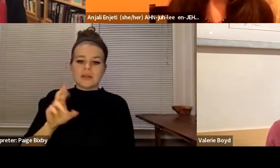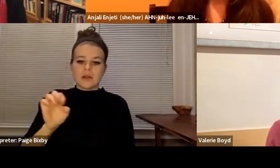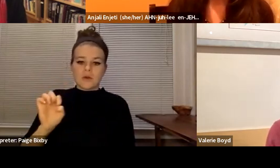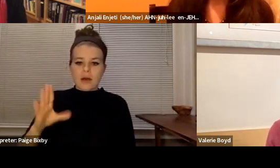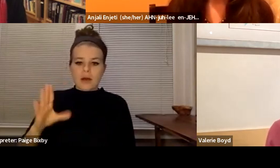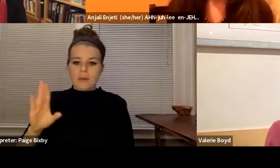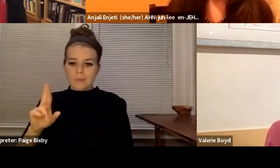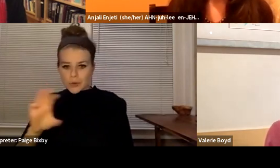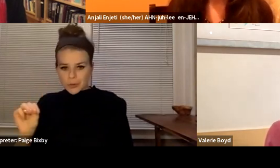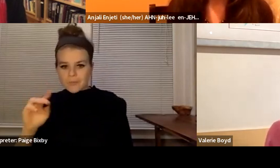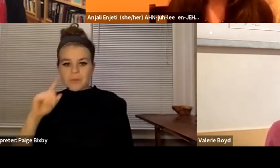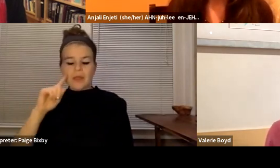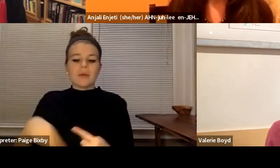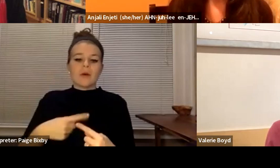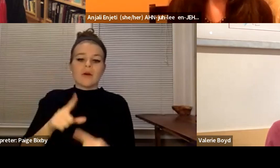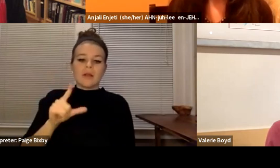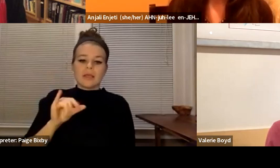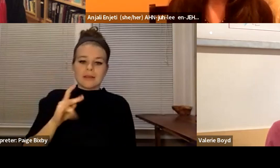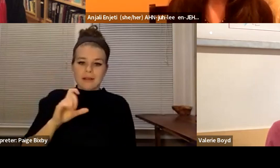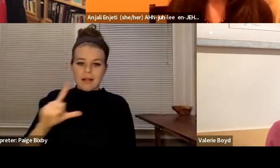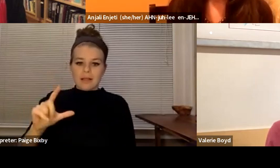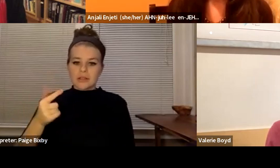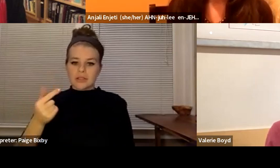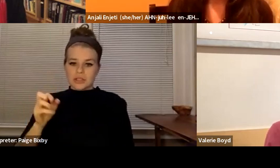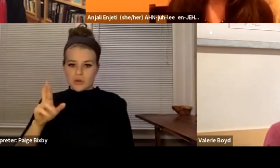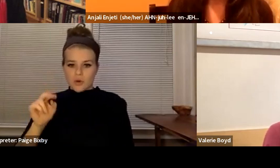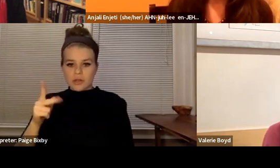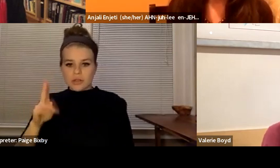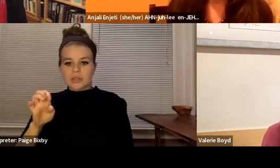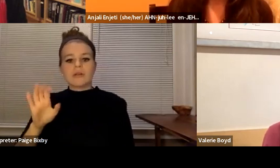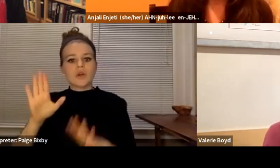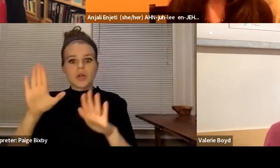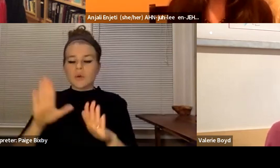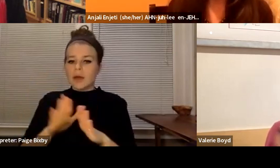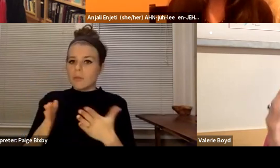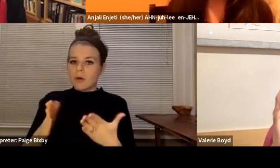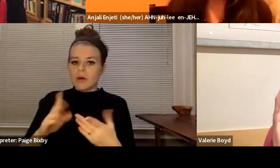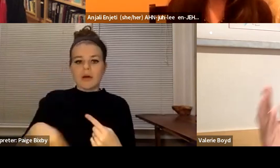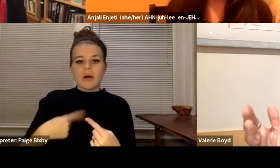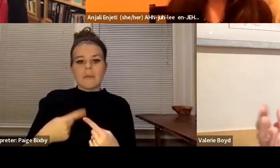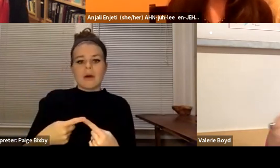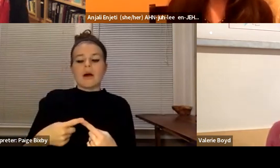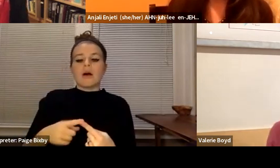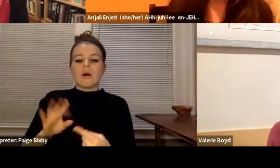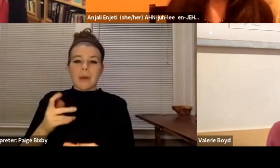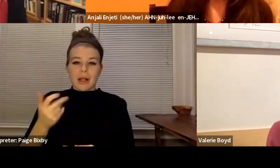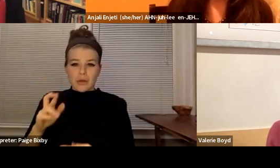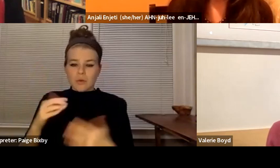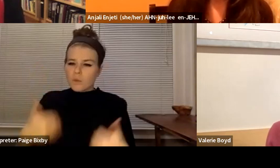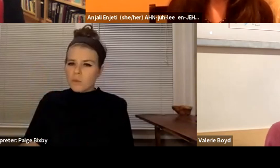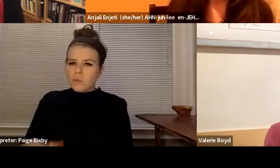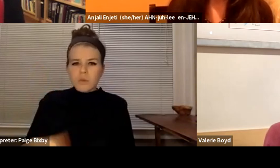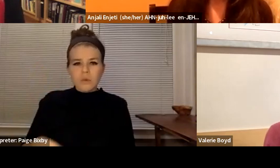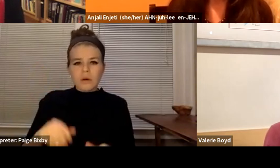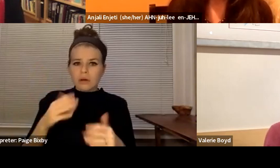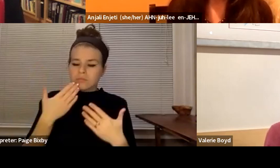about Linnell George, who has a really great book on Octavia Butler that recently came out that really is a beautiful